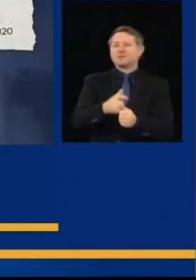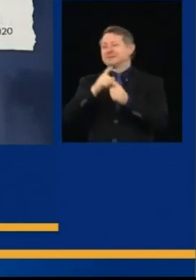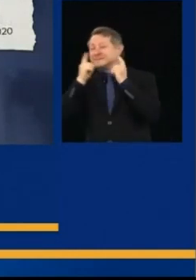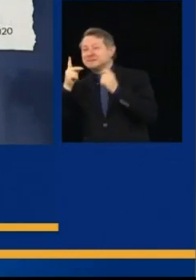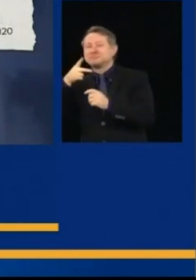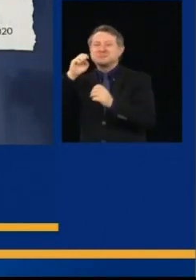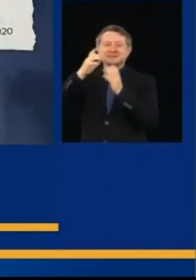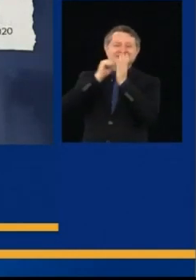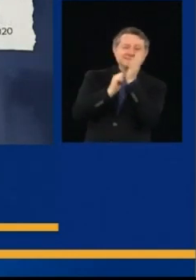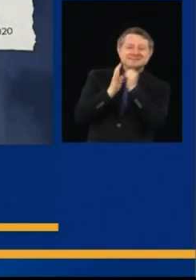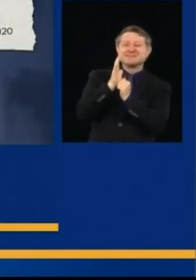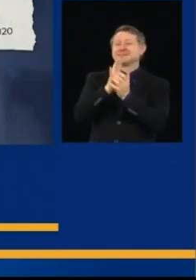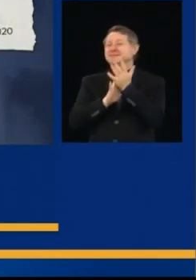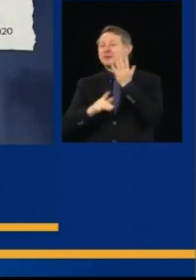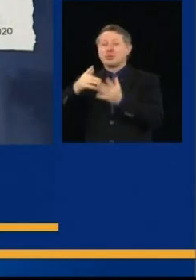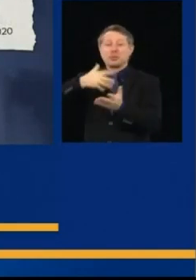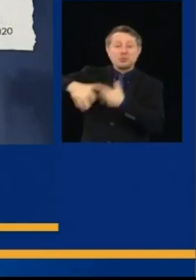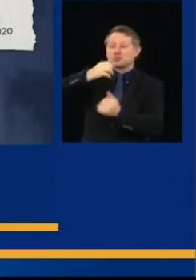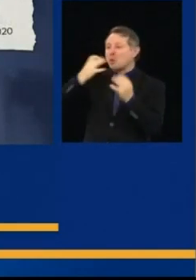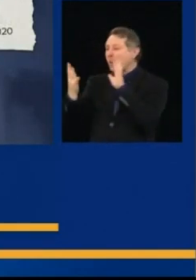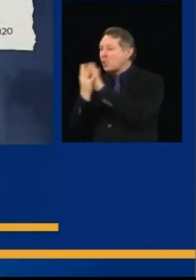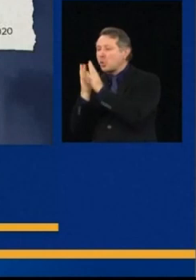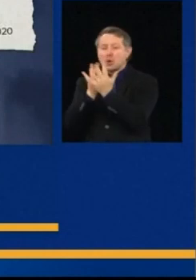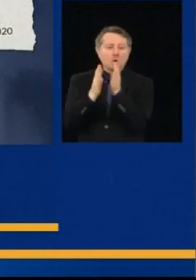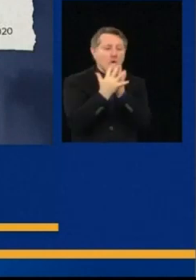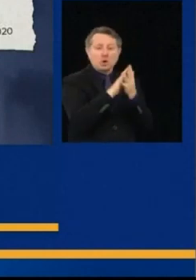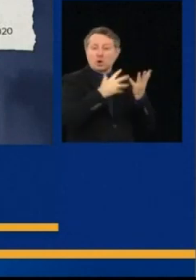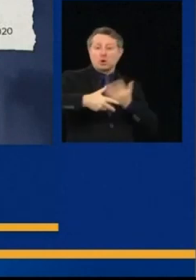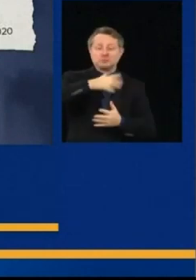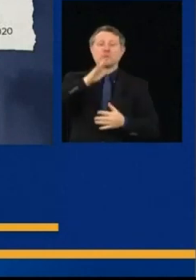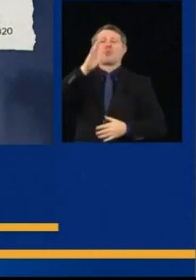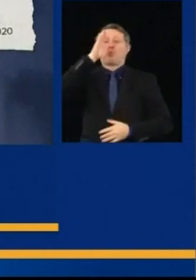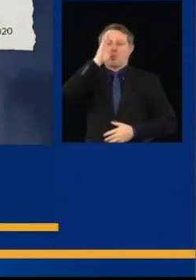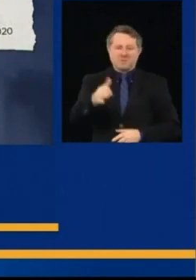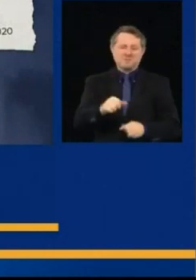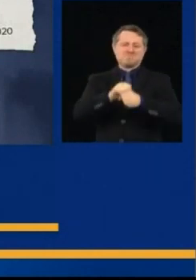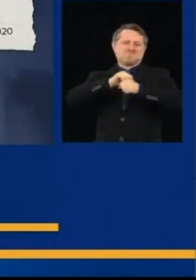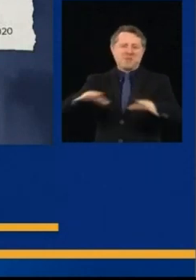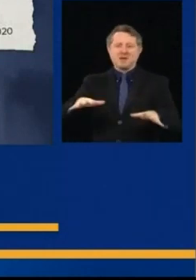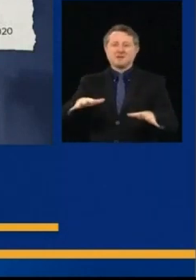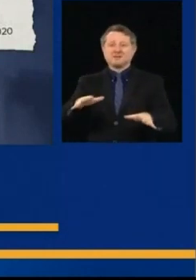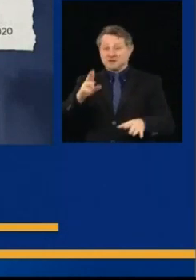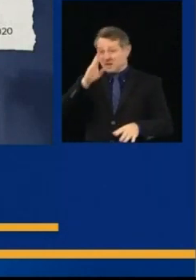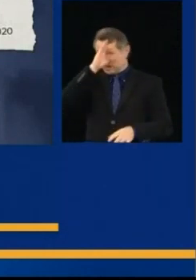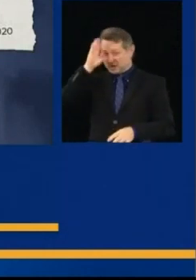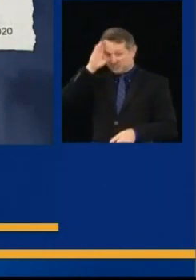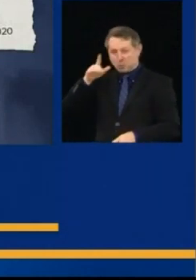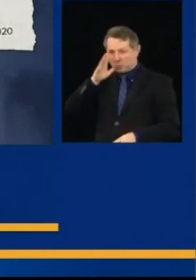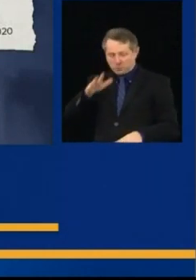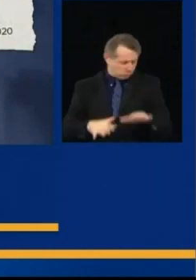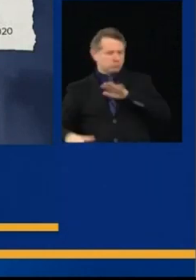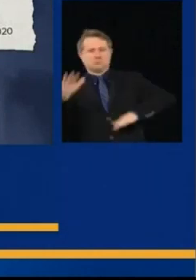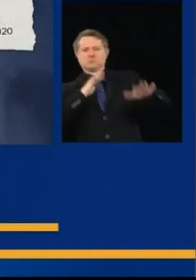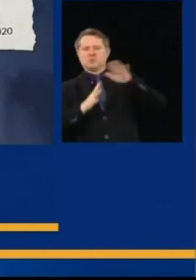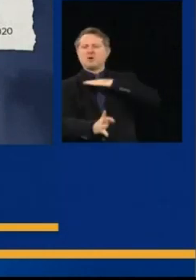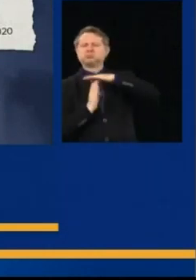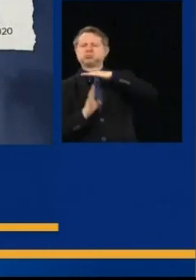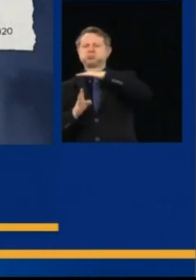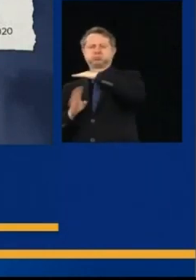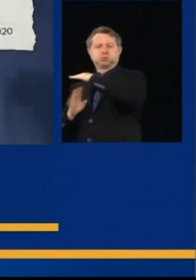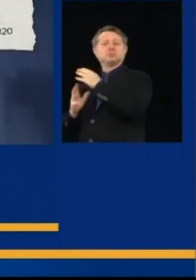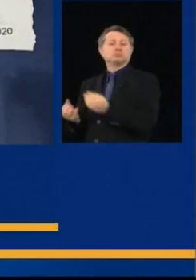virus will transfer, and you'll see a spike in hospitalizations, and you'll see a spike in